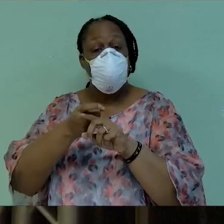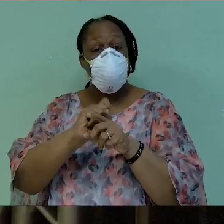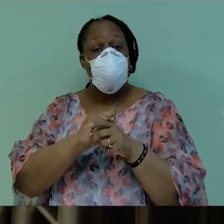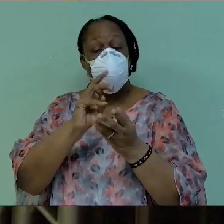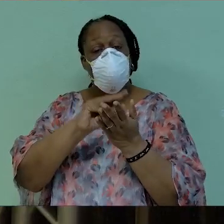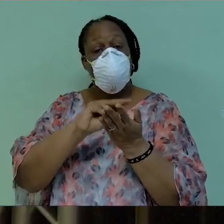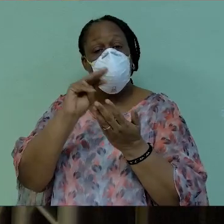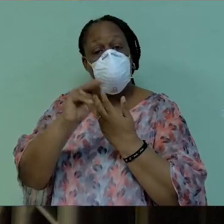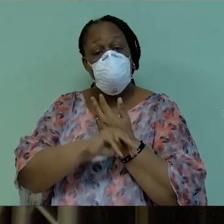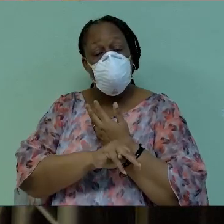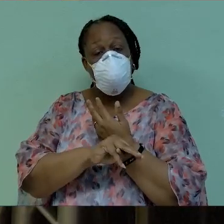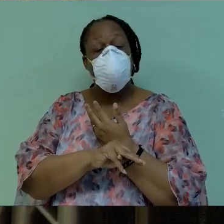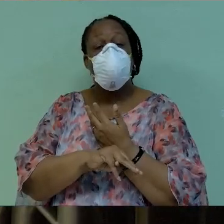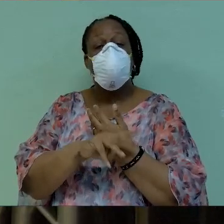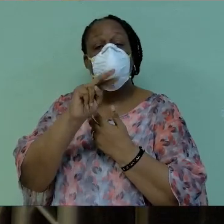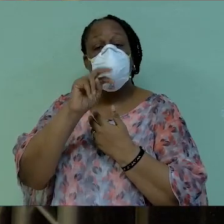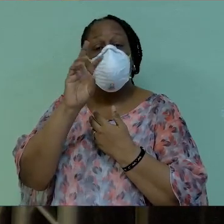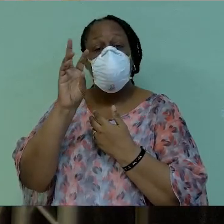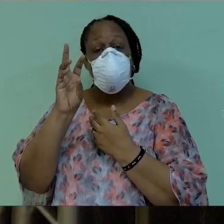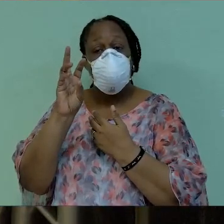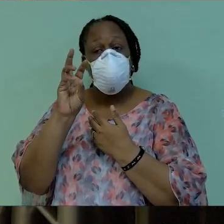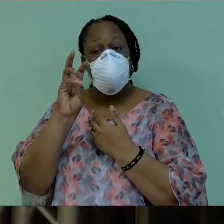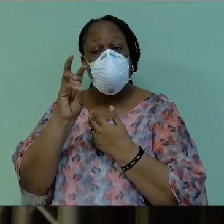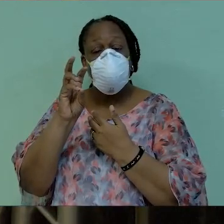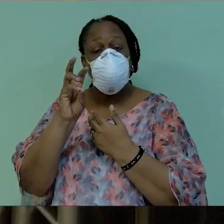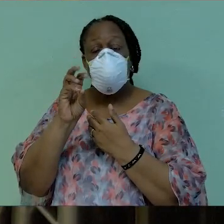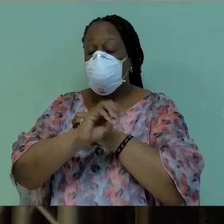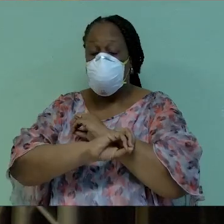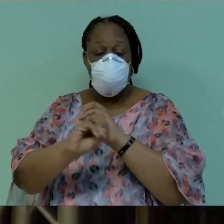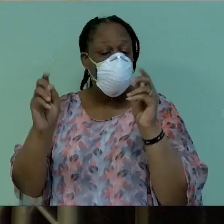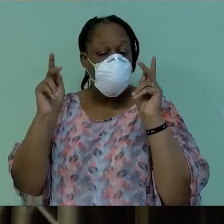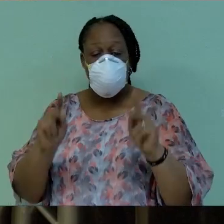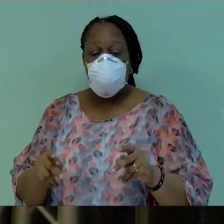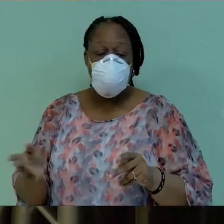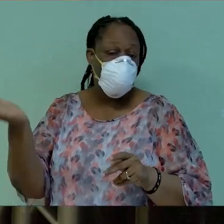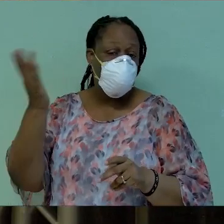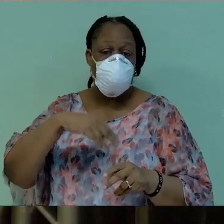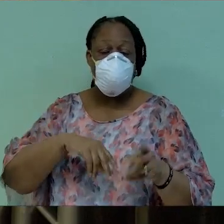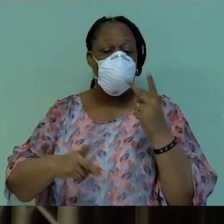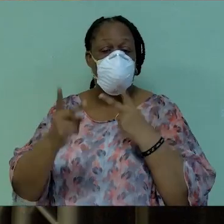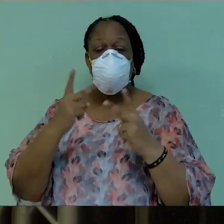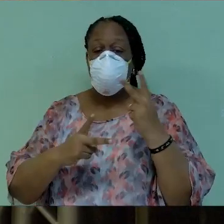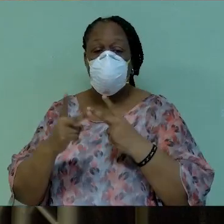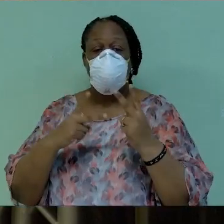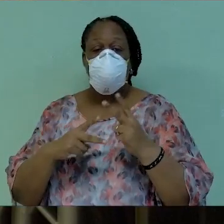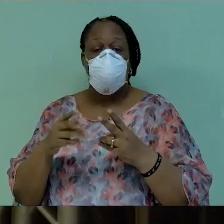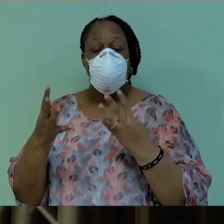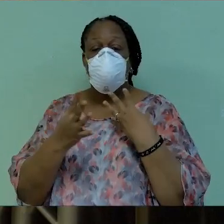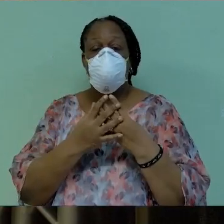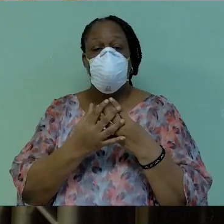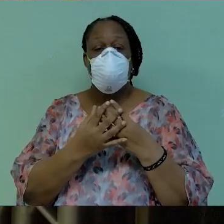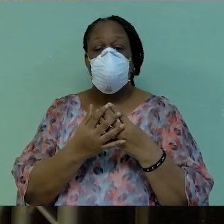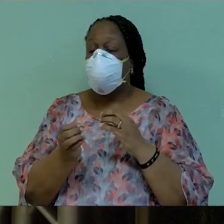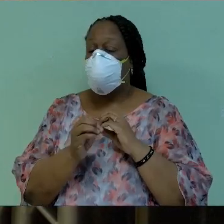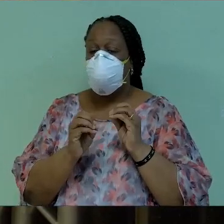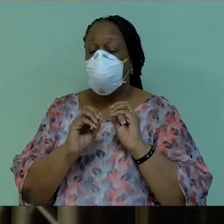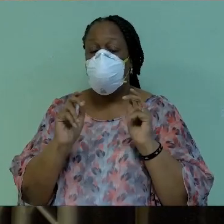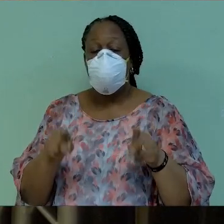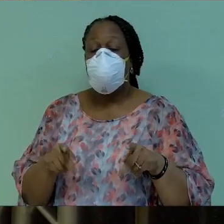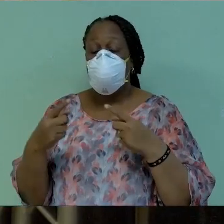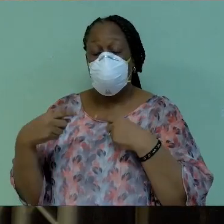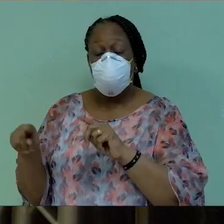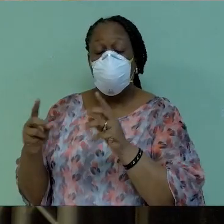March, we stopped all visits to Her Majesty's Prison, and so the general public had no access to our